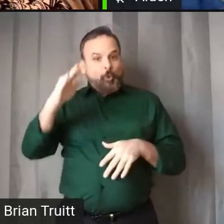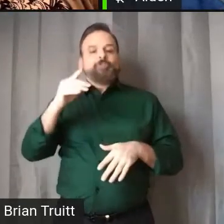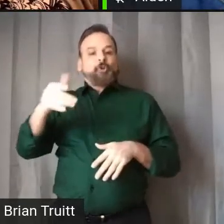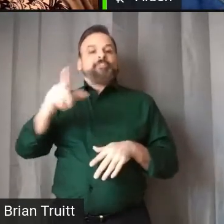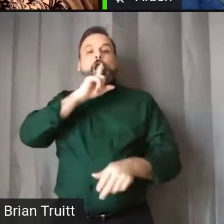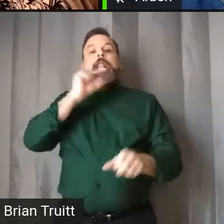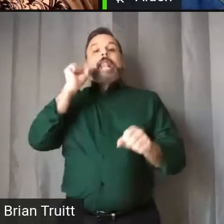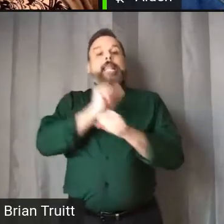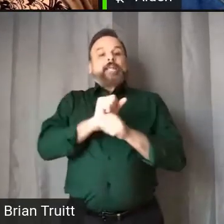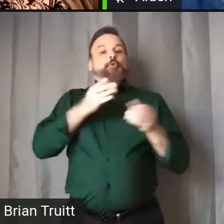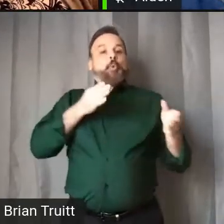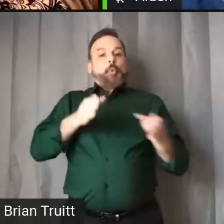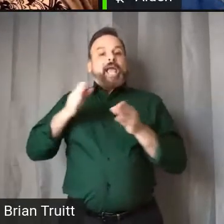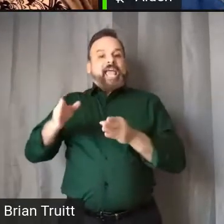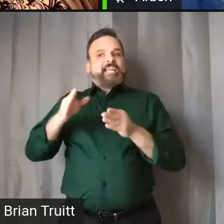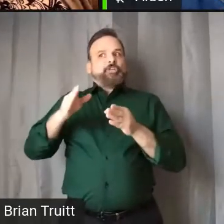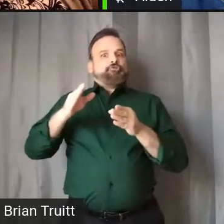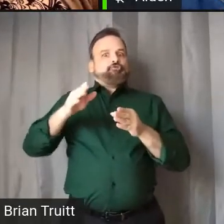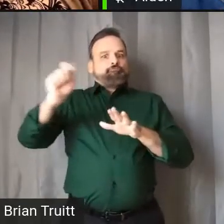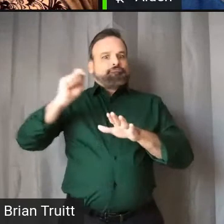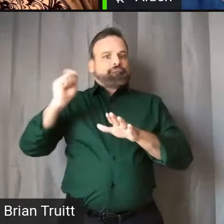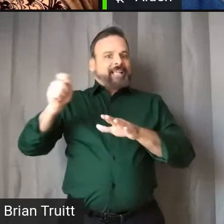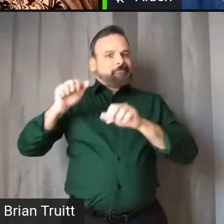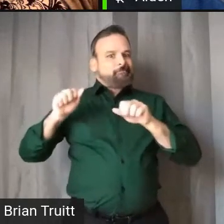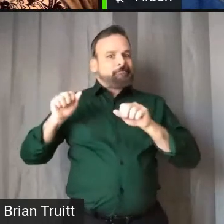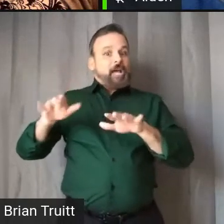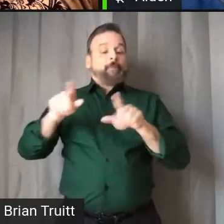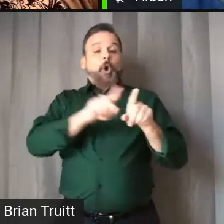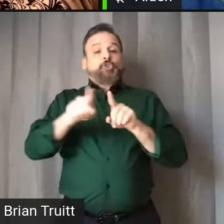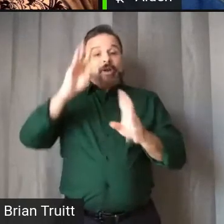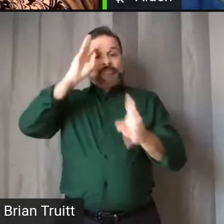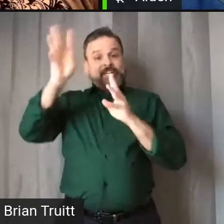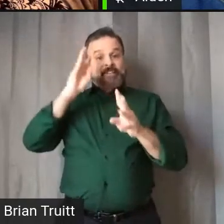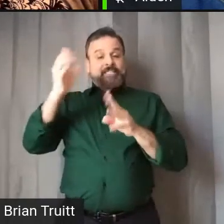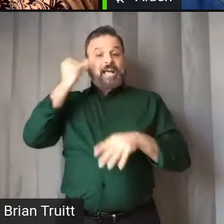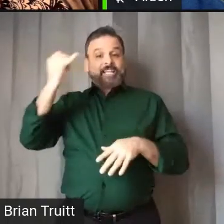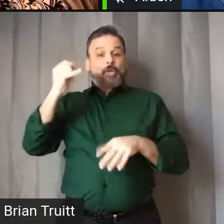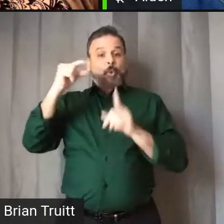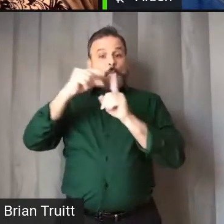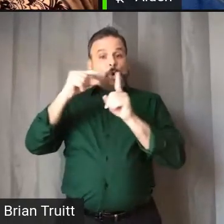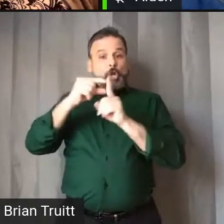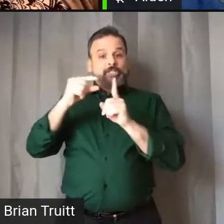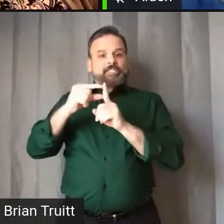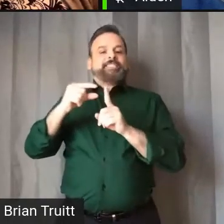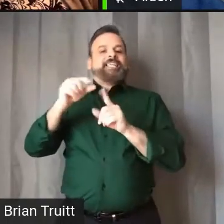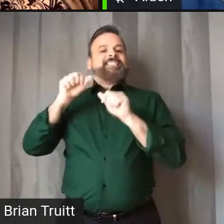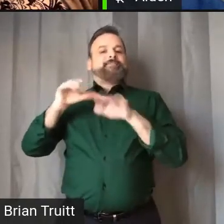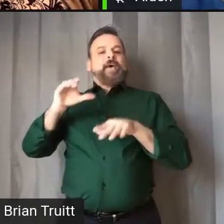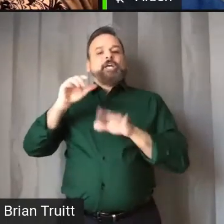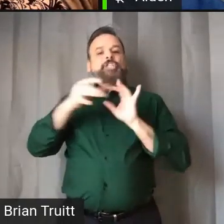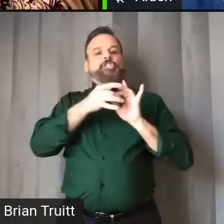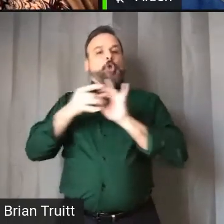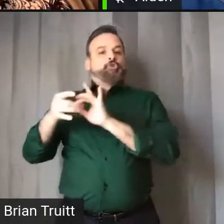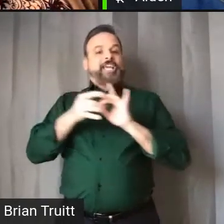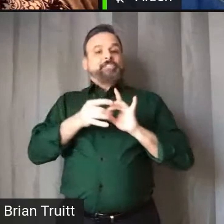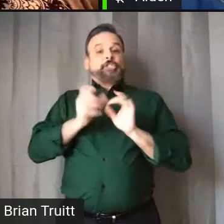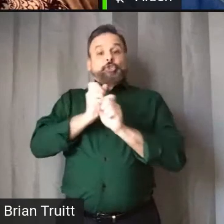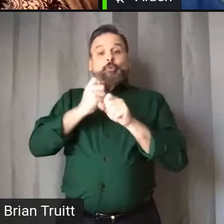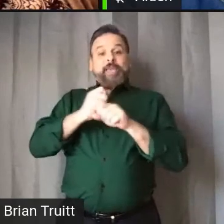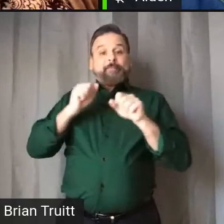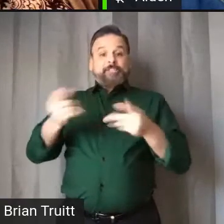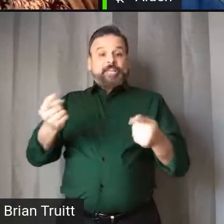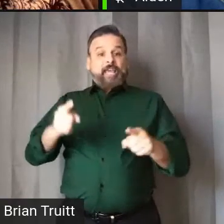casting spells, but then I also invented this idea, this word called a spells association, where to make magic happen,